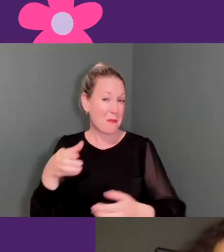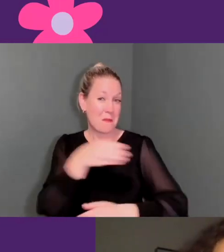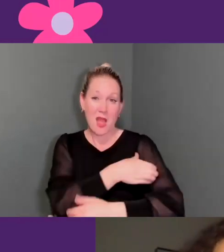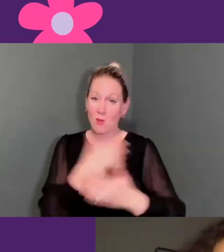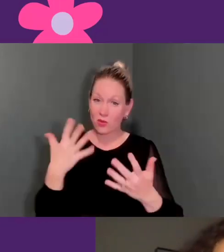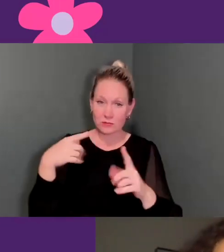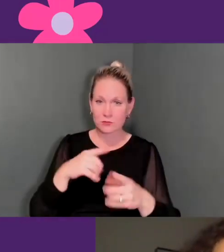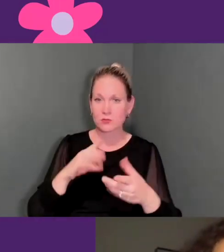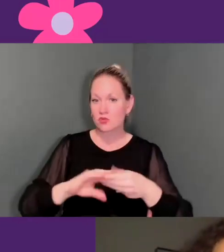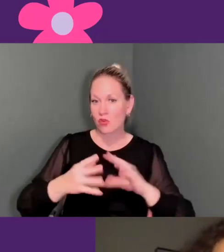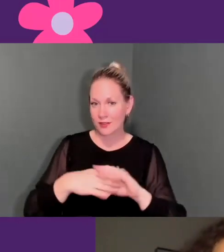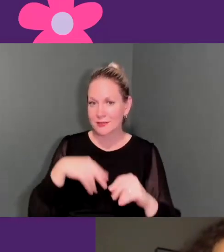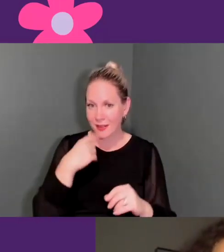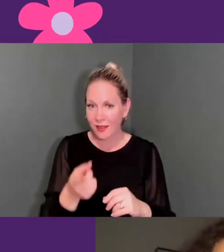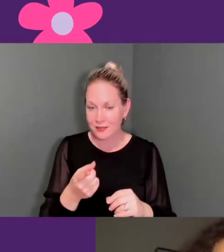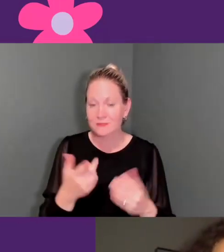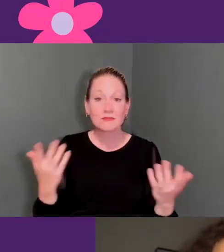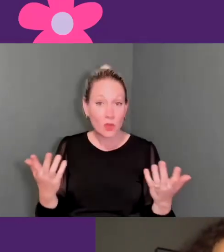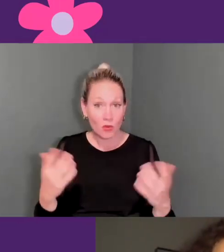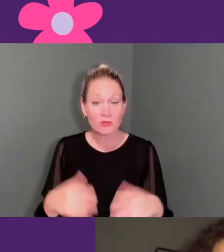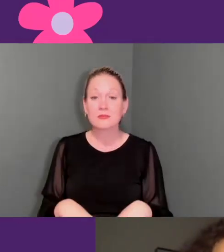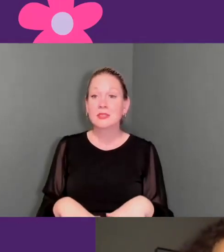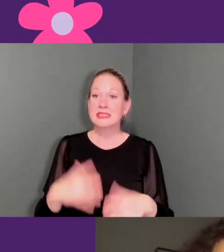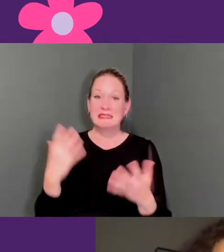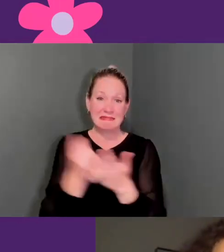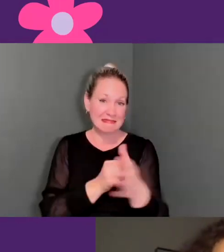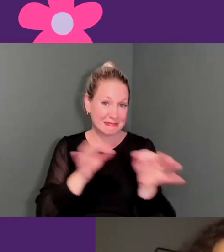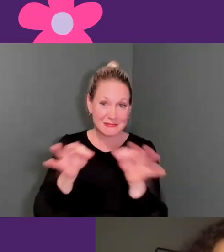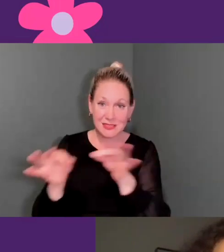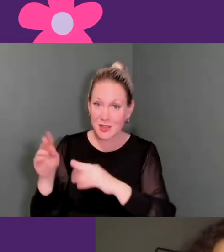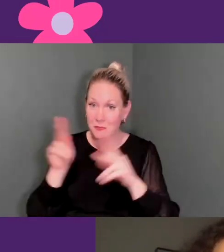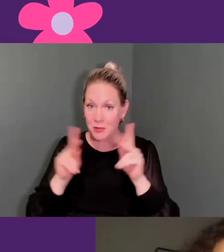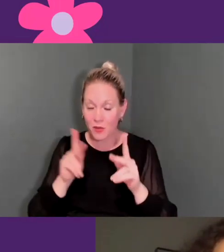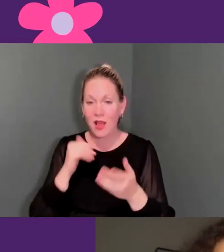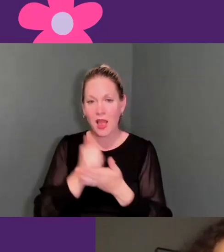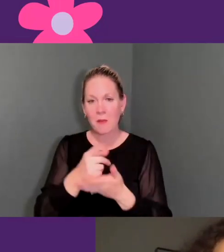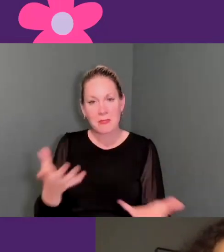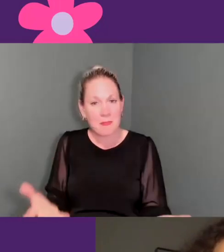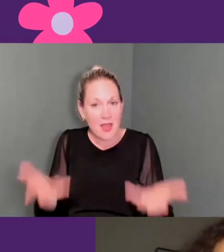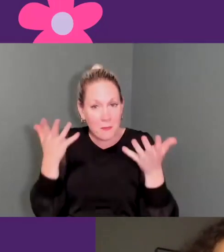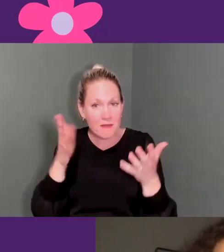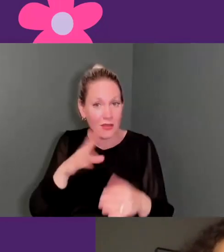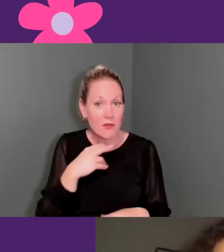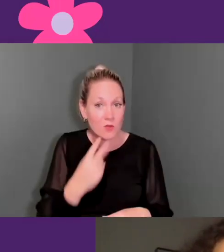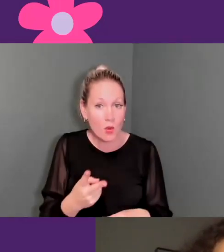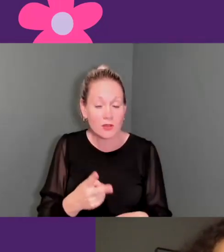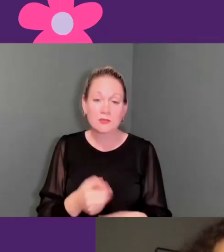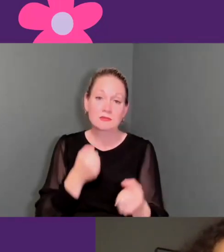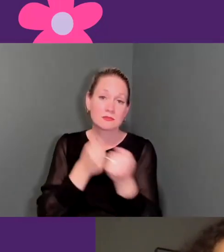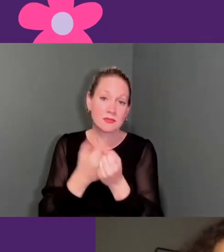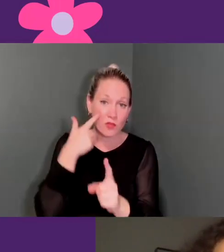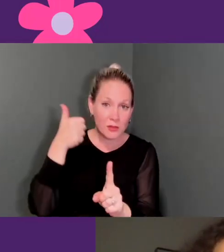so any opportunity to educate people so that they can amplify their voices and really be an advocate for themselves, I support